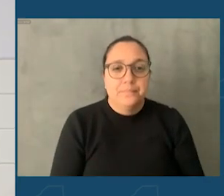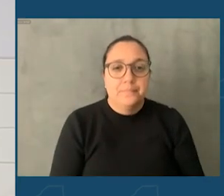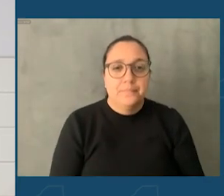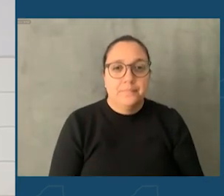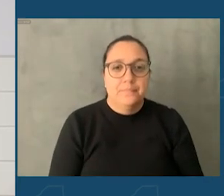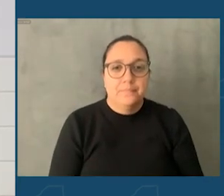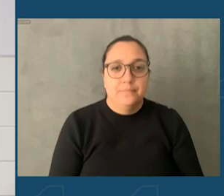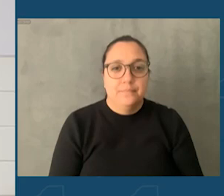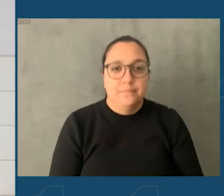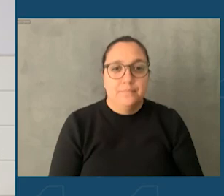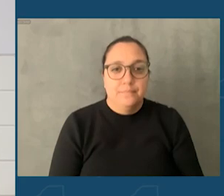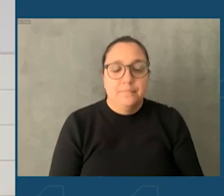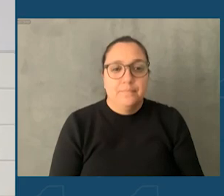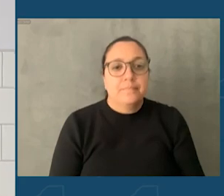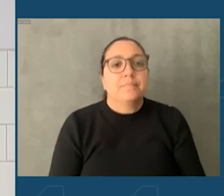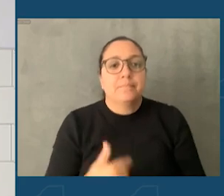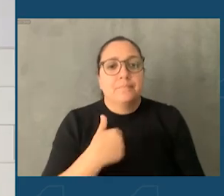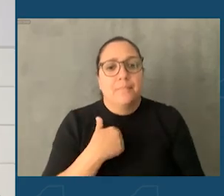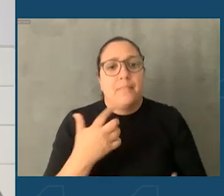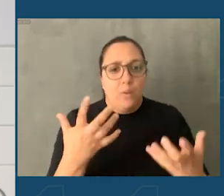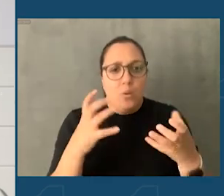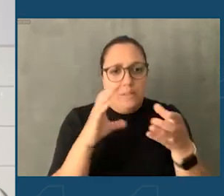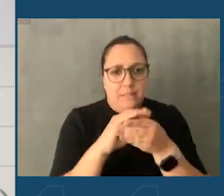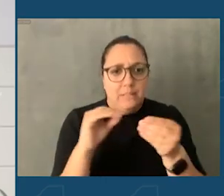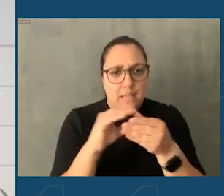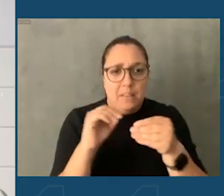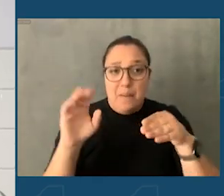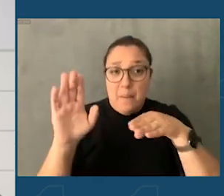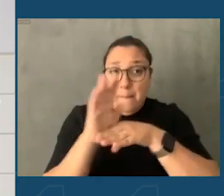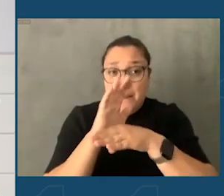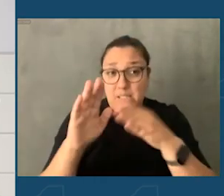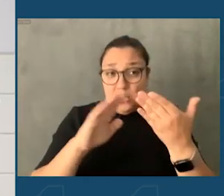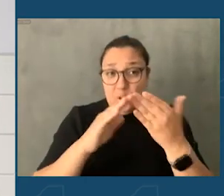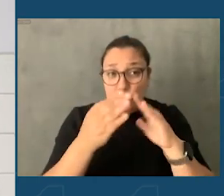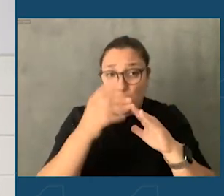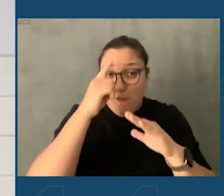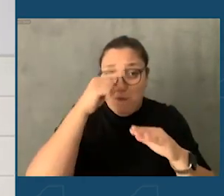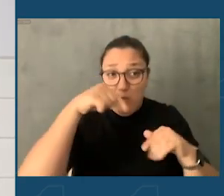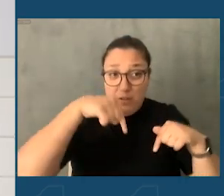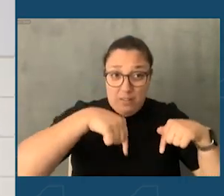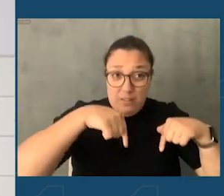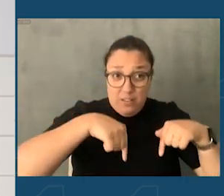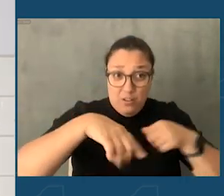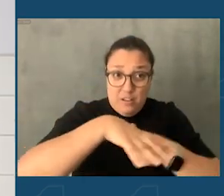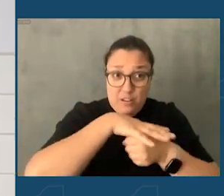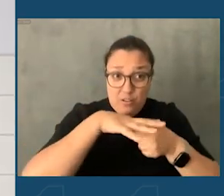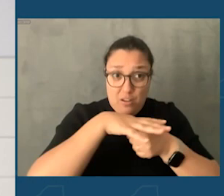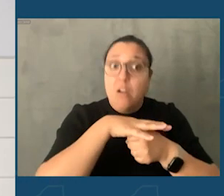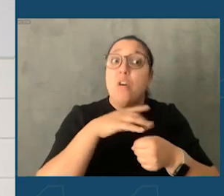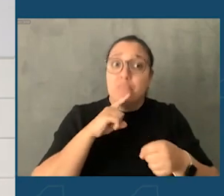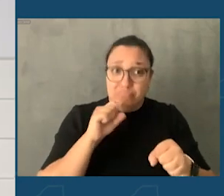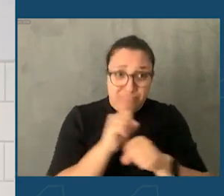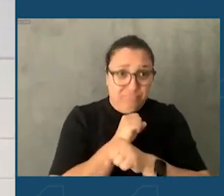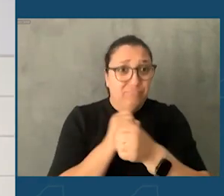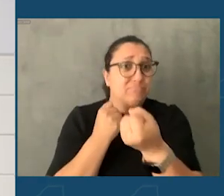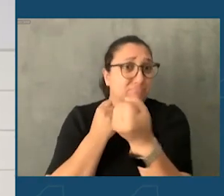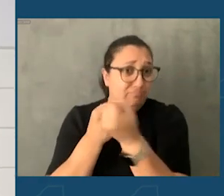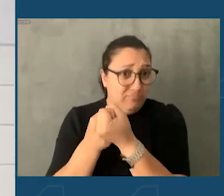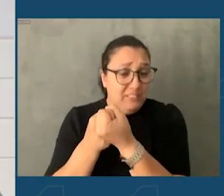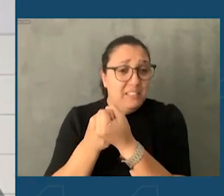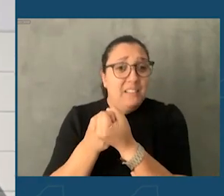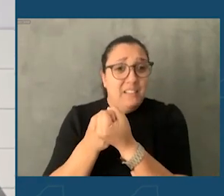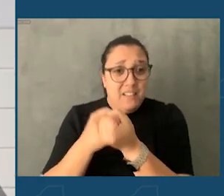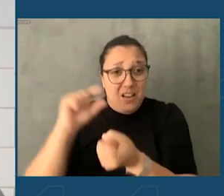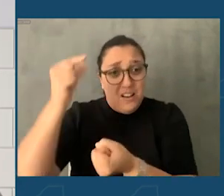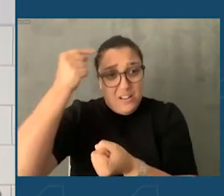I just want to say that the business community of the city and state is totally behind Governor Hochul and Mayor Adams